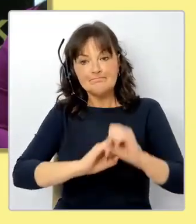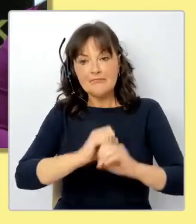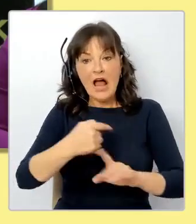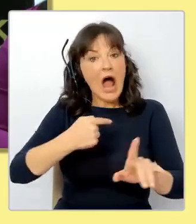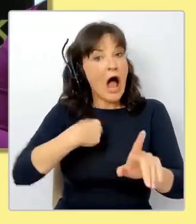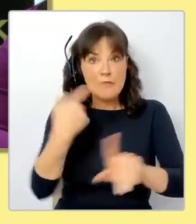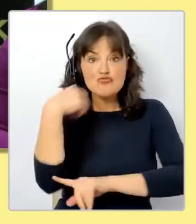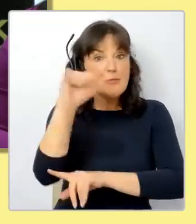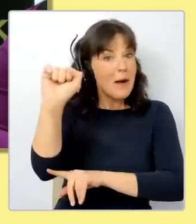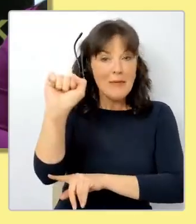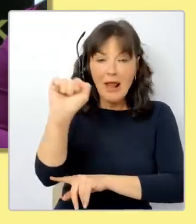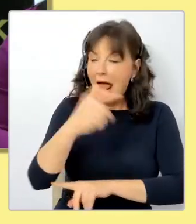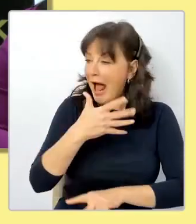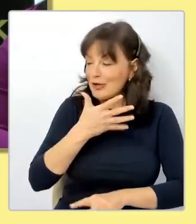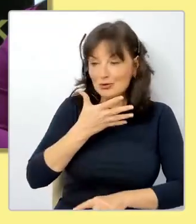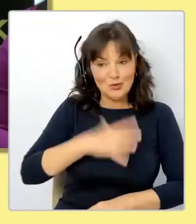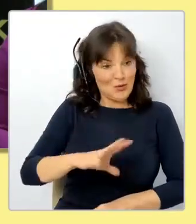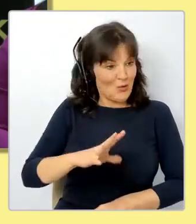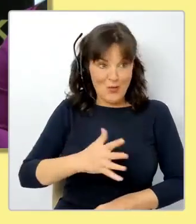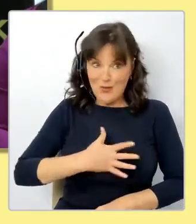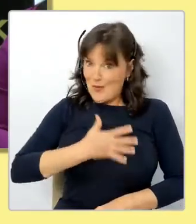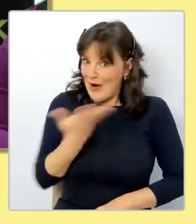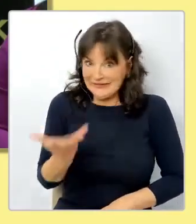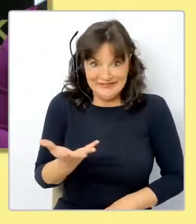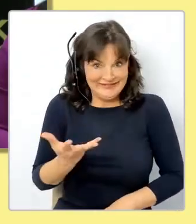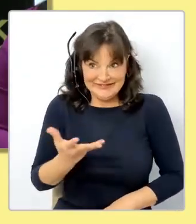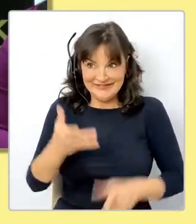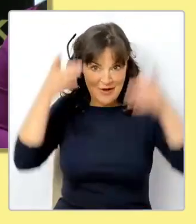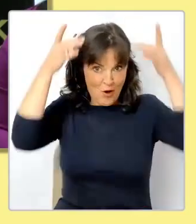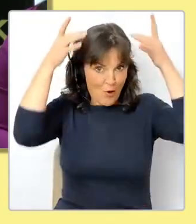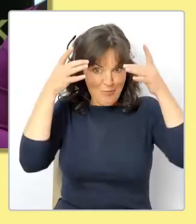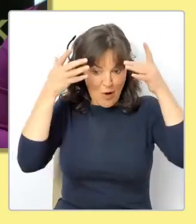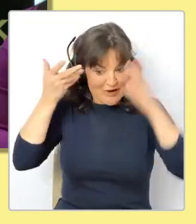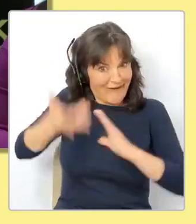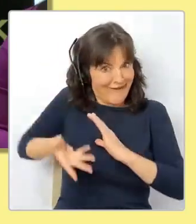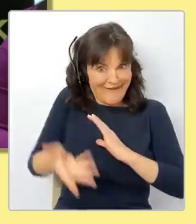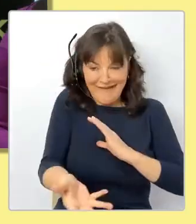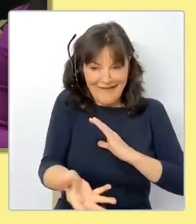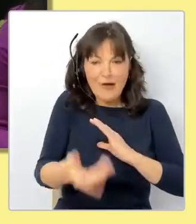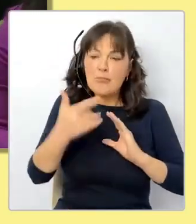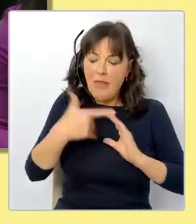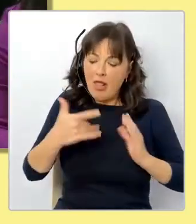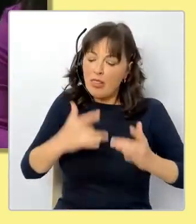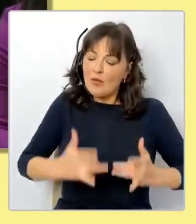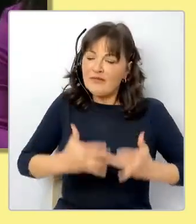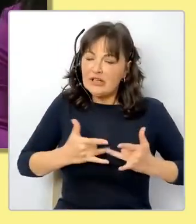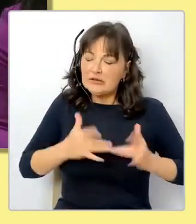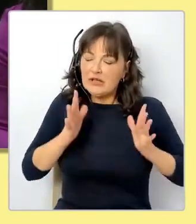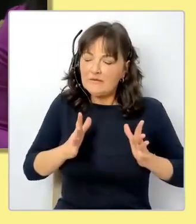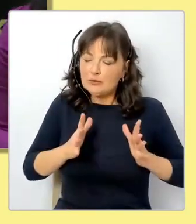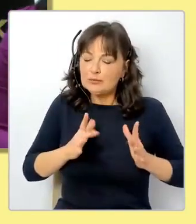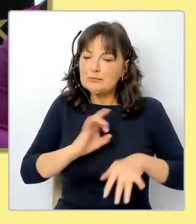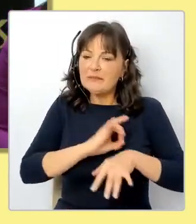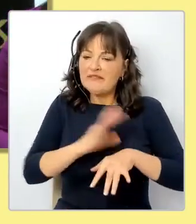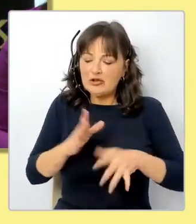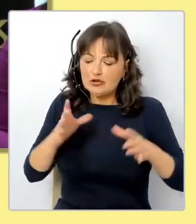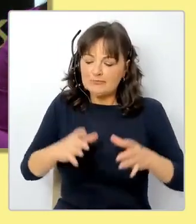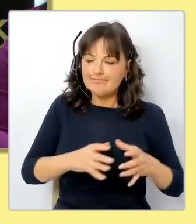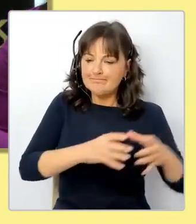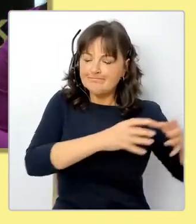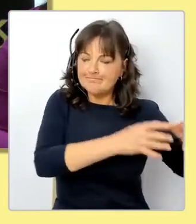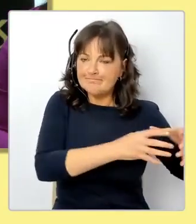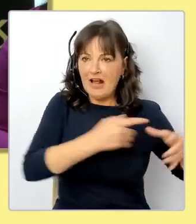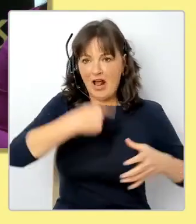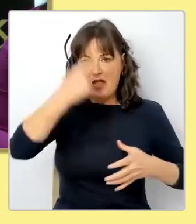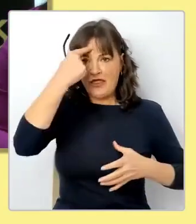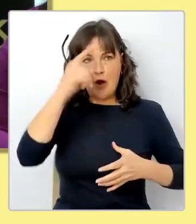make any ifs or buts or maybes about it. But you have to put those feelings to one side and do what is in the best interest of everybody in the country